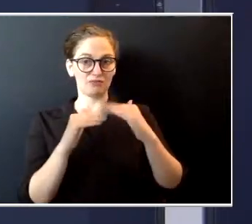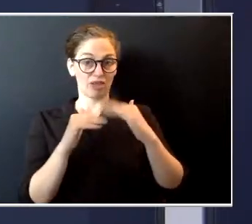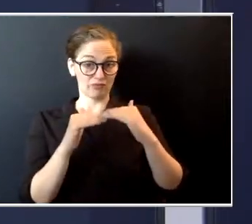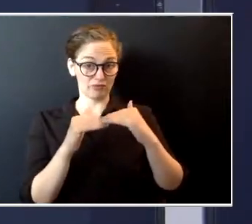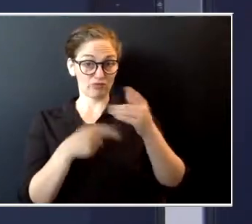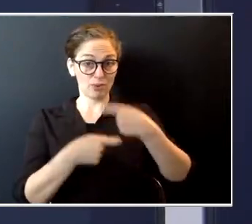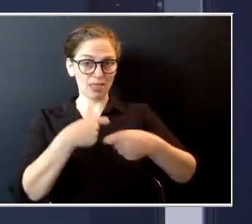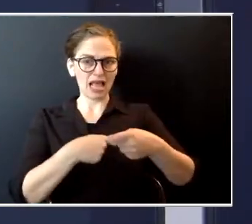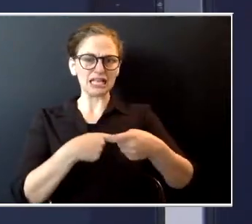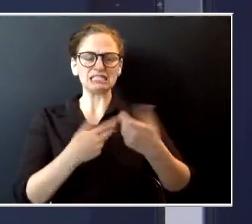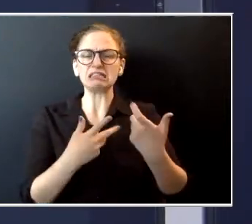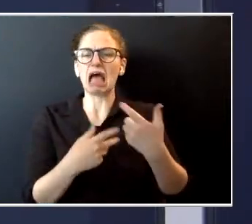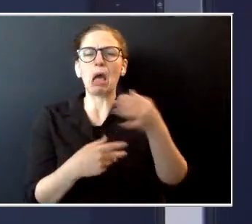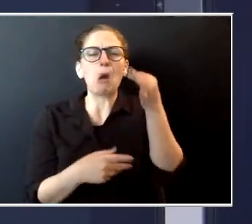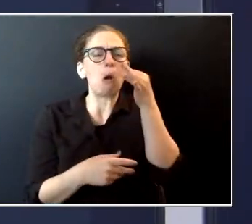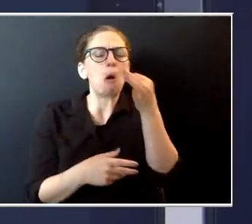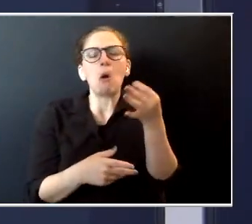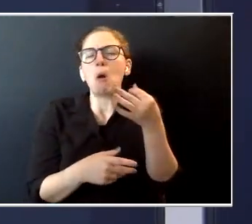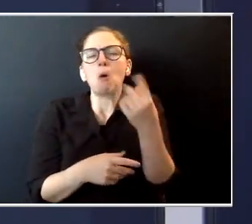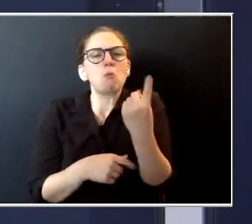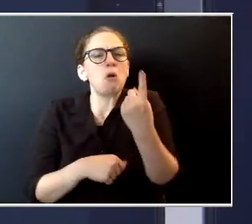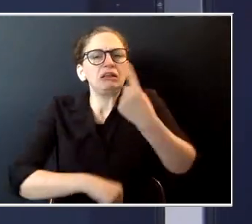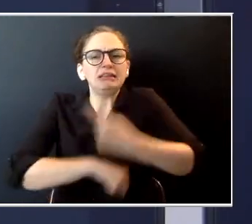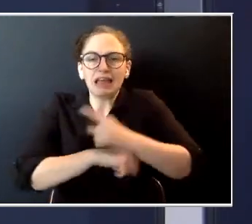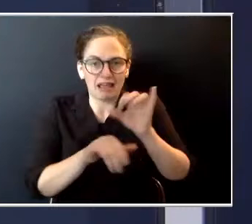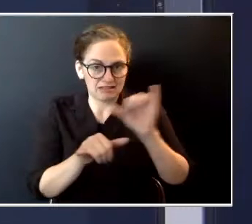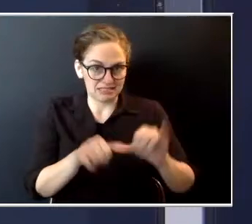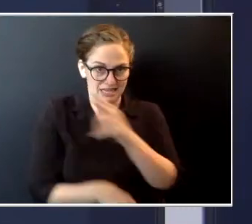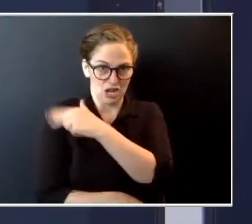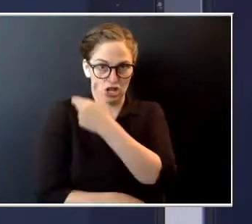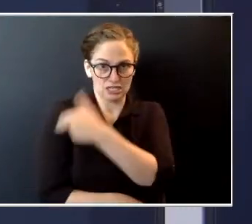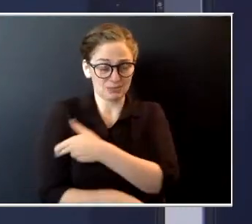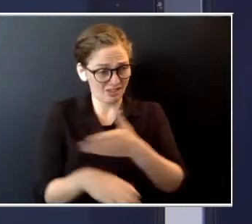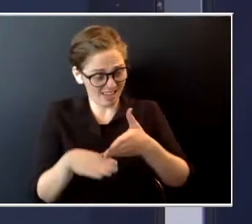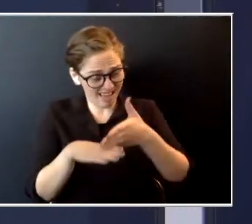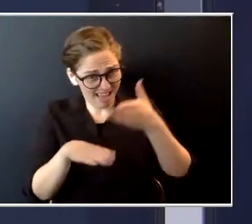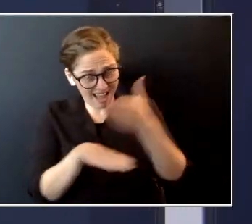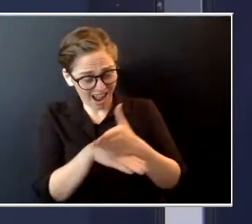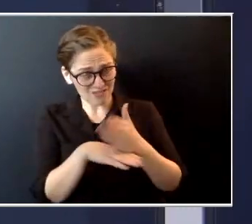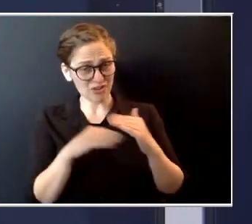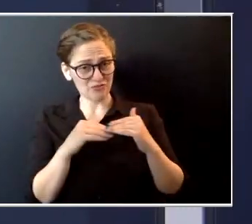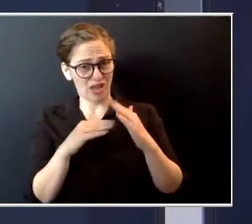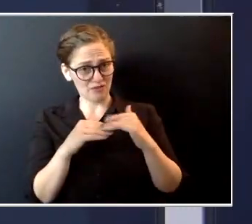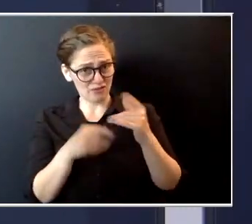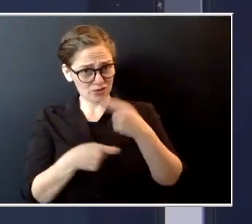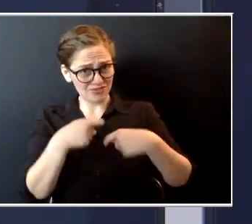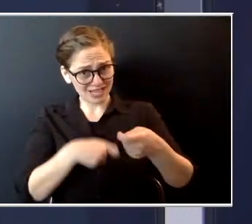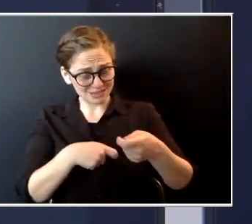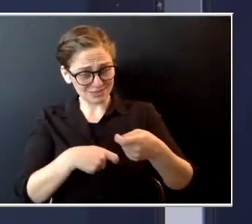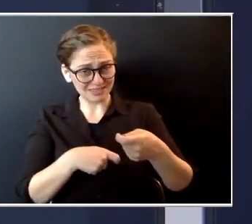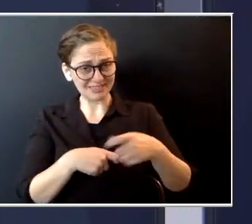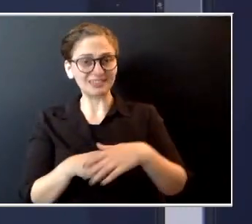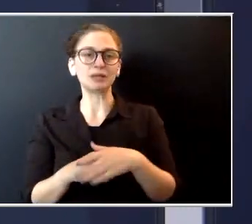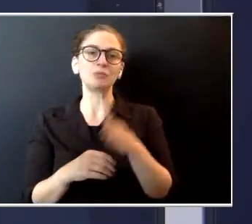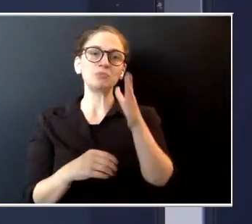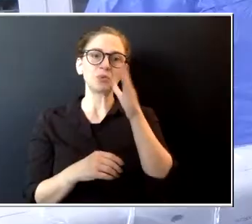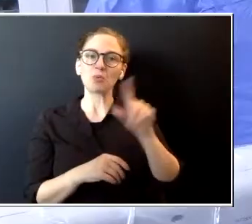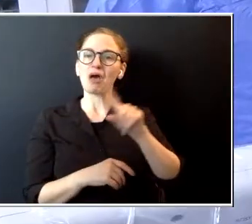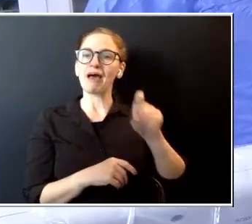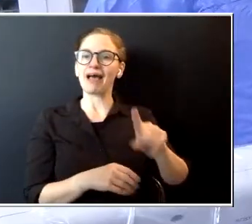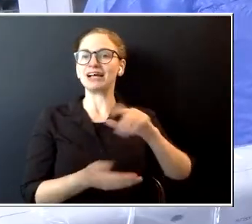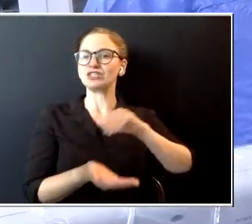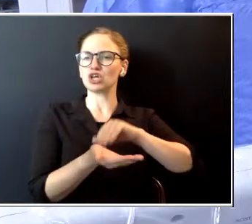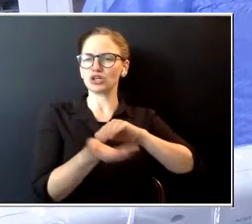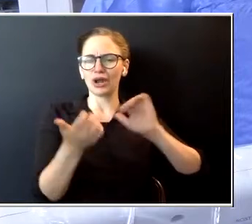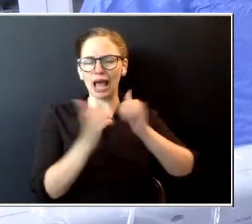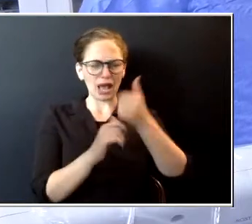afterwards, after replacing the valve of their heart. We'll ask how doctors decide what artificial valve to use, because there are a lot of options.